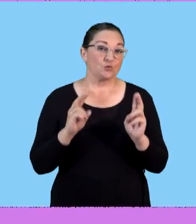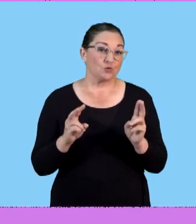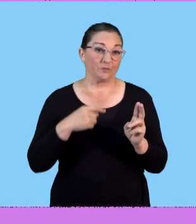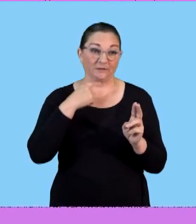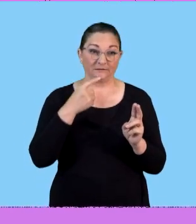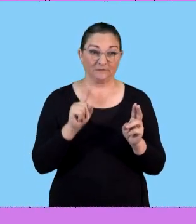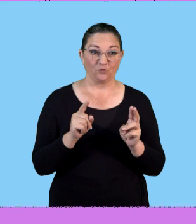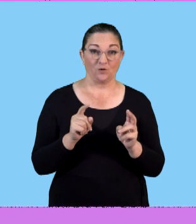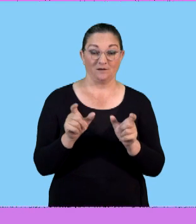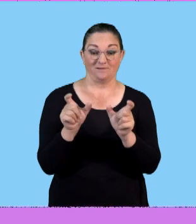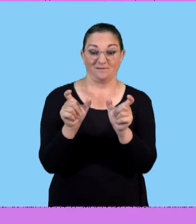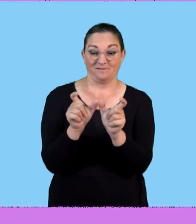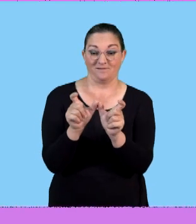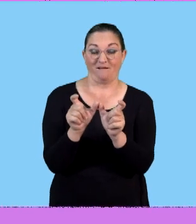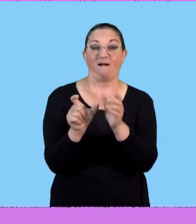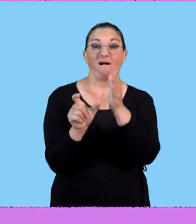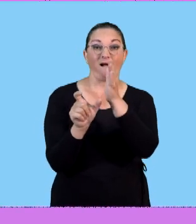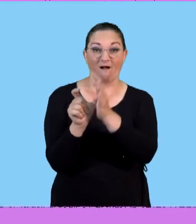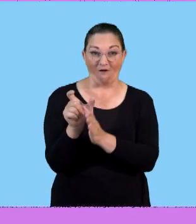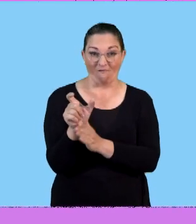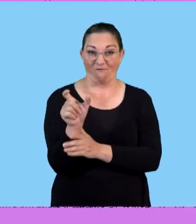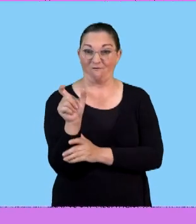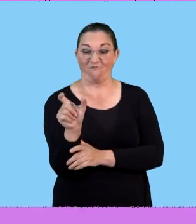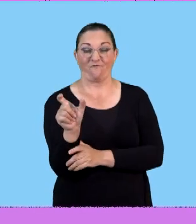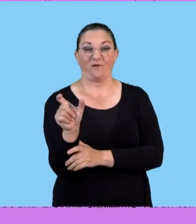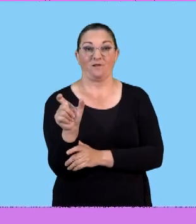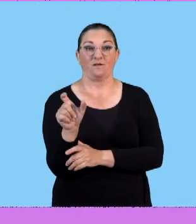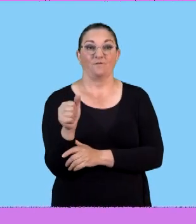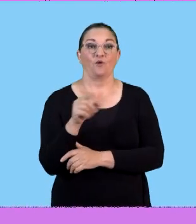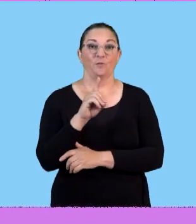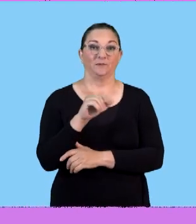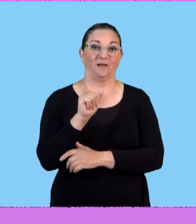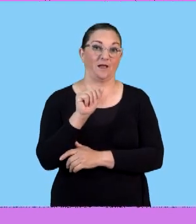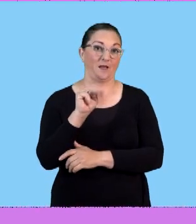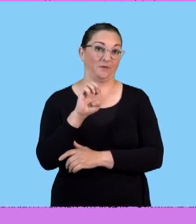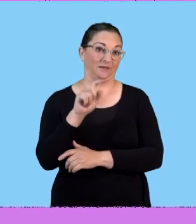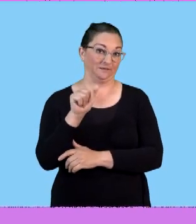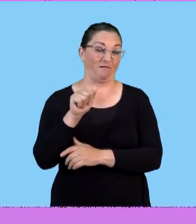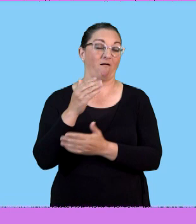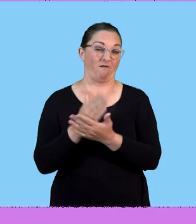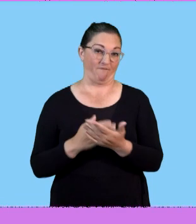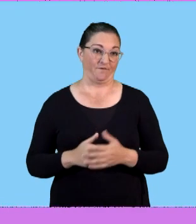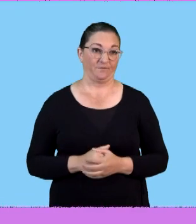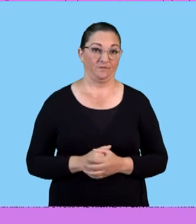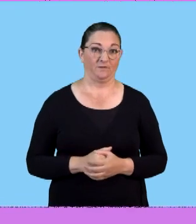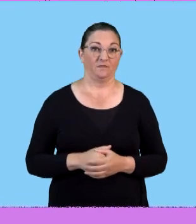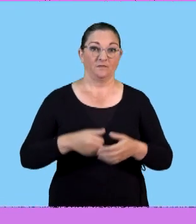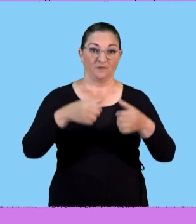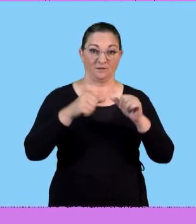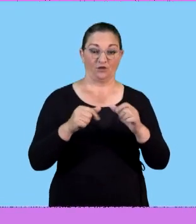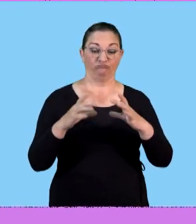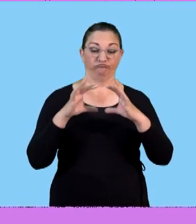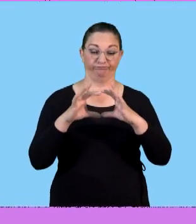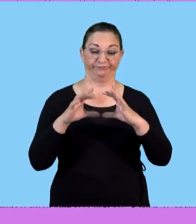refer to the diameter or the radius as half of your diameter. Then also important, guys, is still with